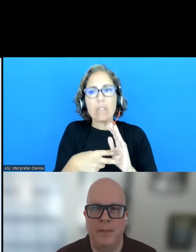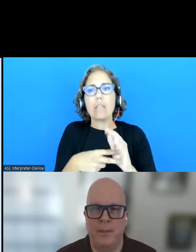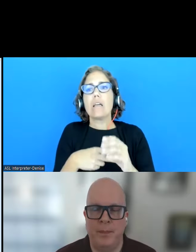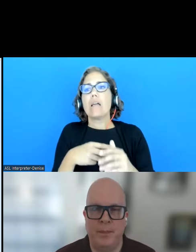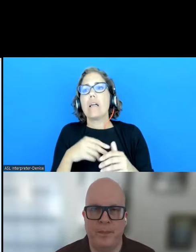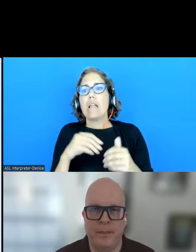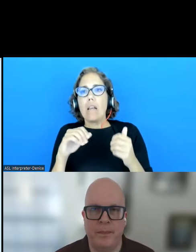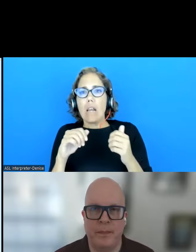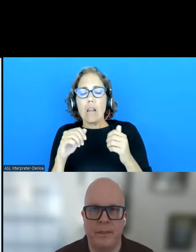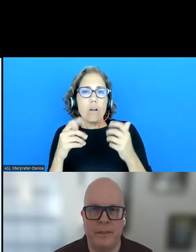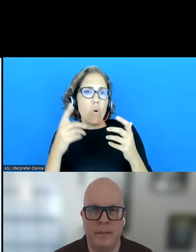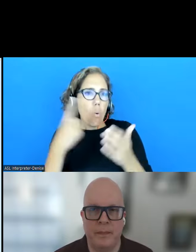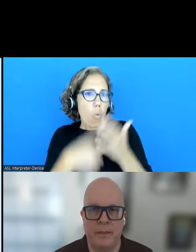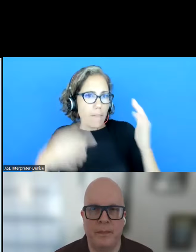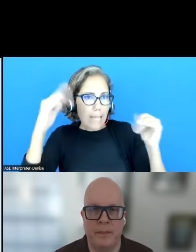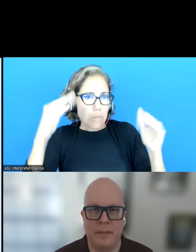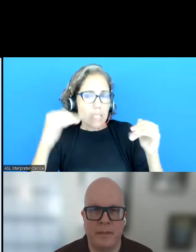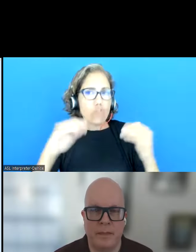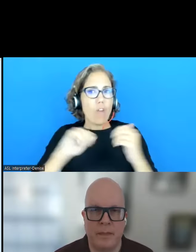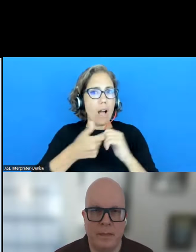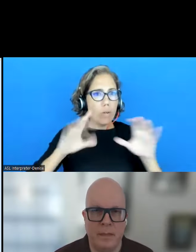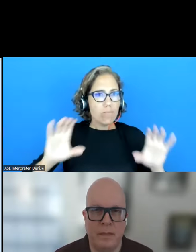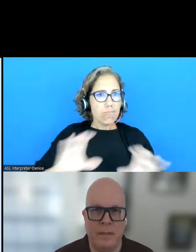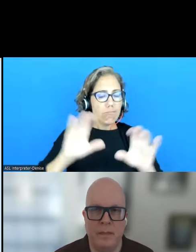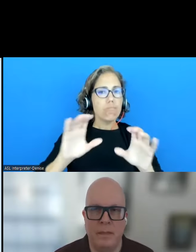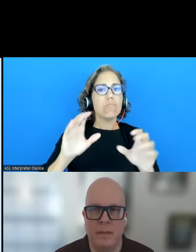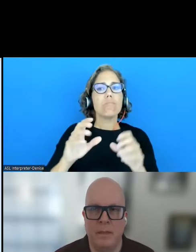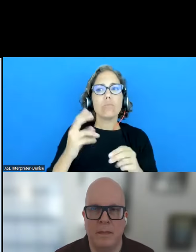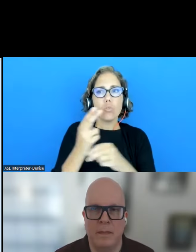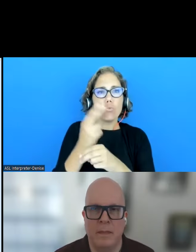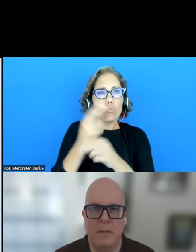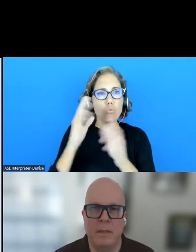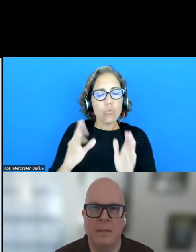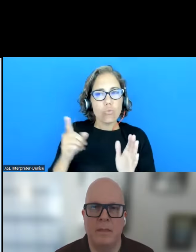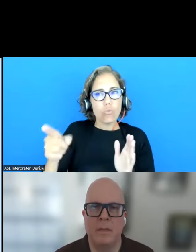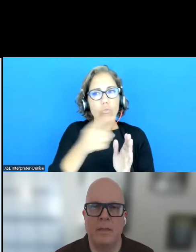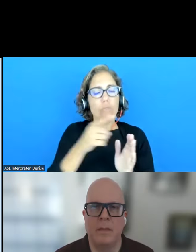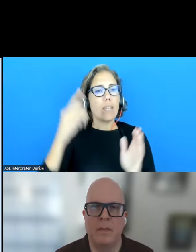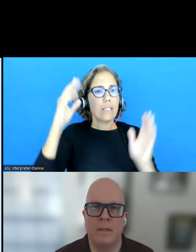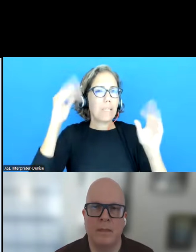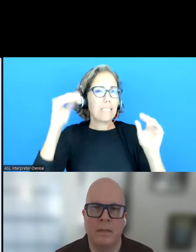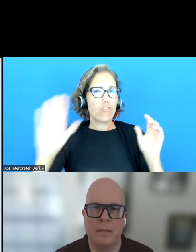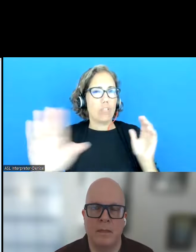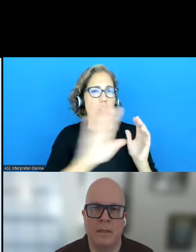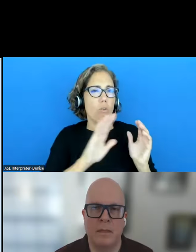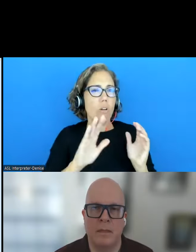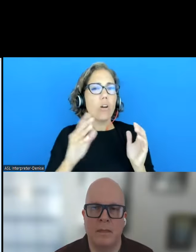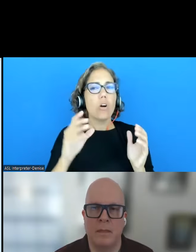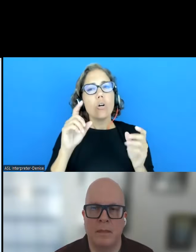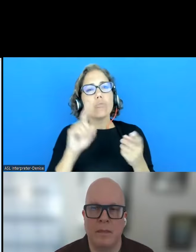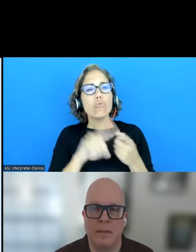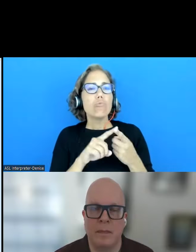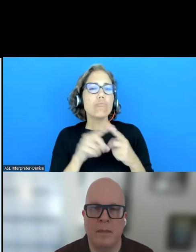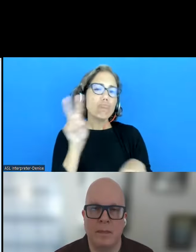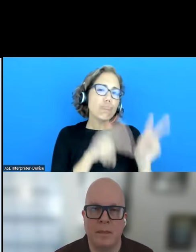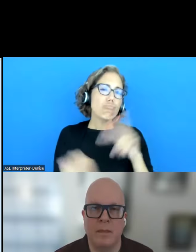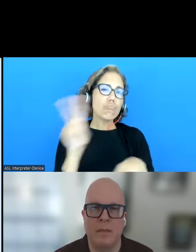and which are the expectations of the users that need a screen reader, for example, to browse a website.